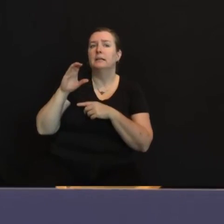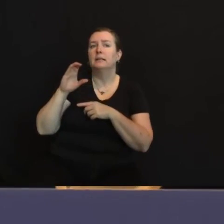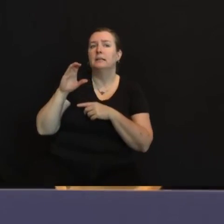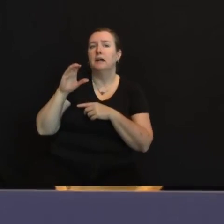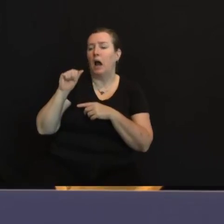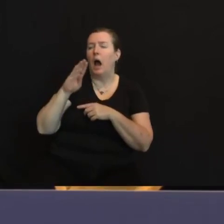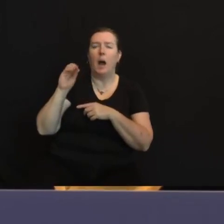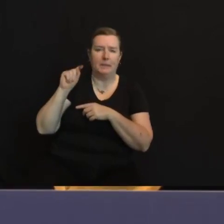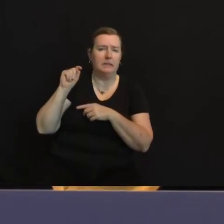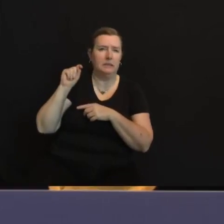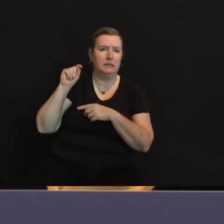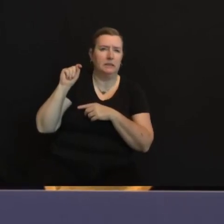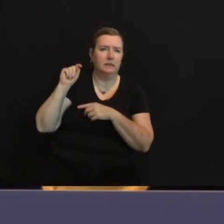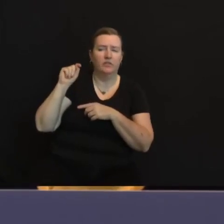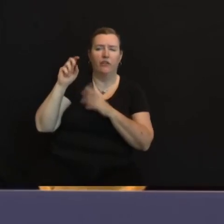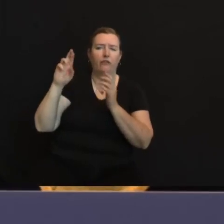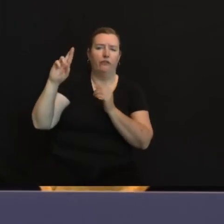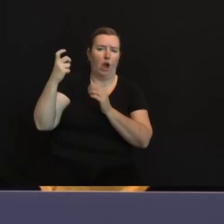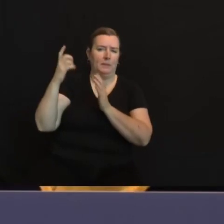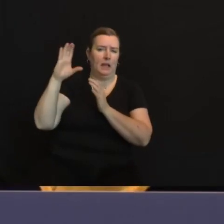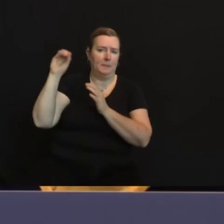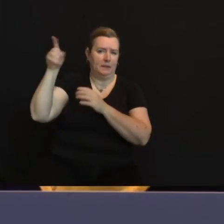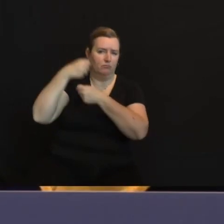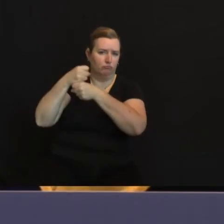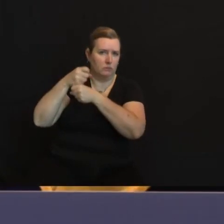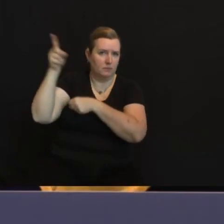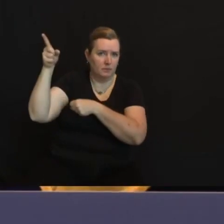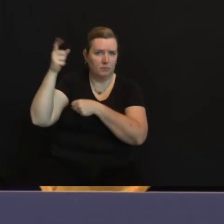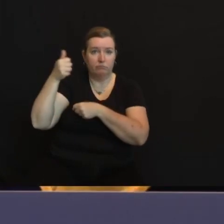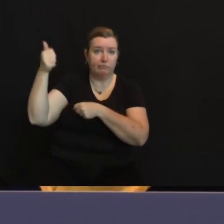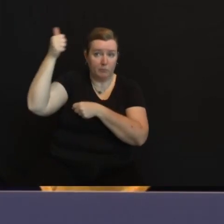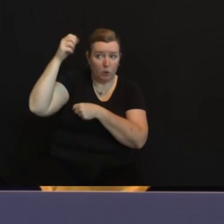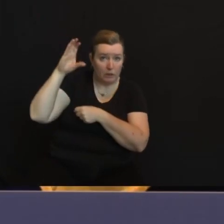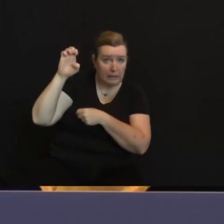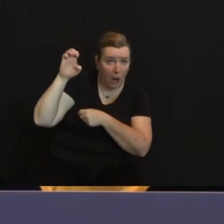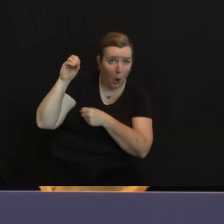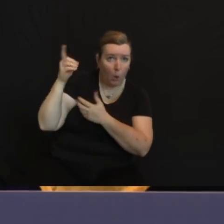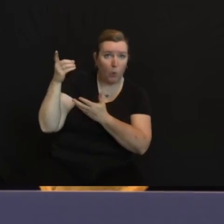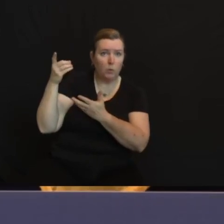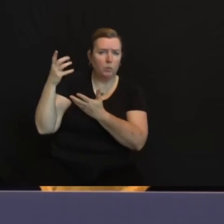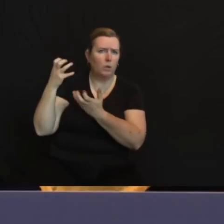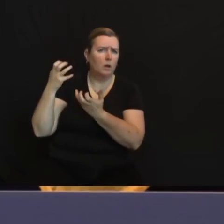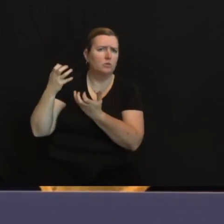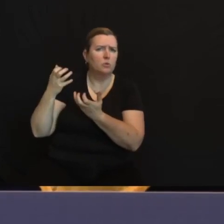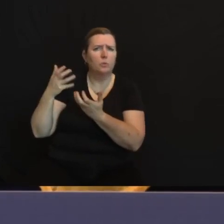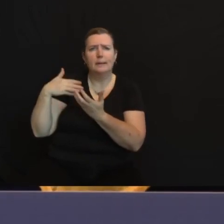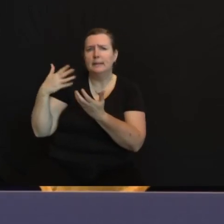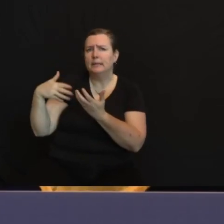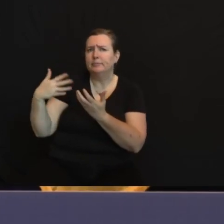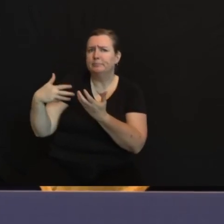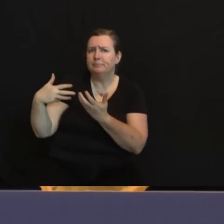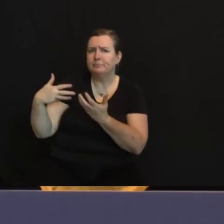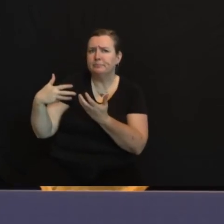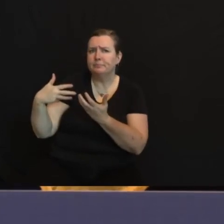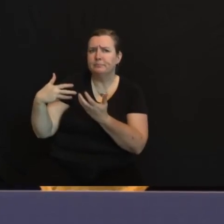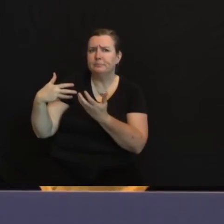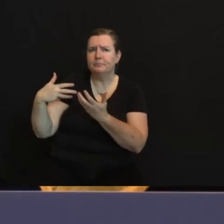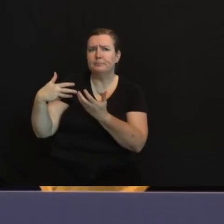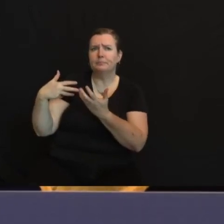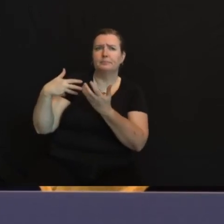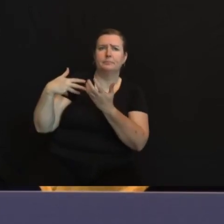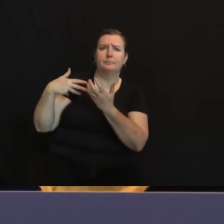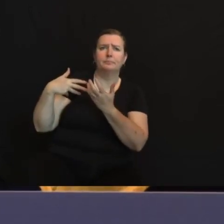actually having folks not just do the test, but sign up for the app so that there's some place we can actually get the data accurately is more challenging because